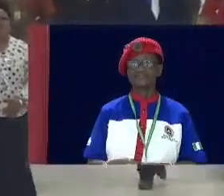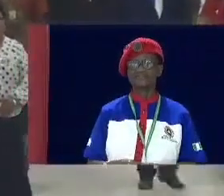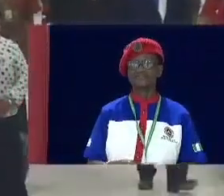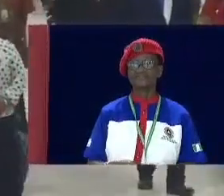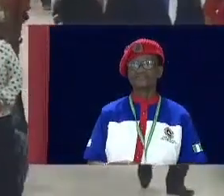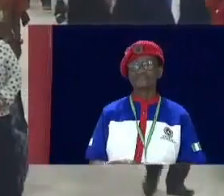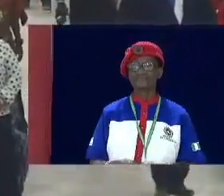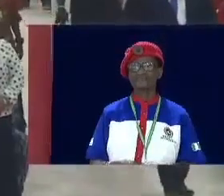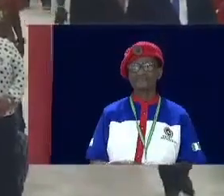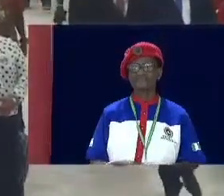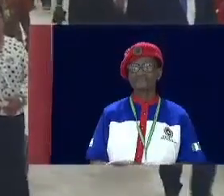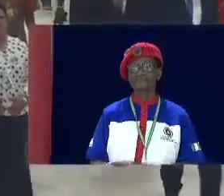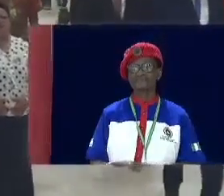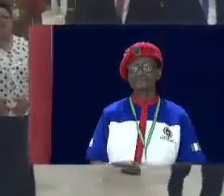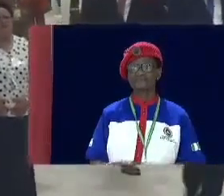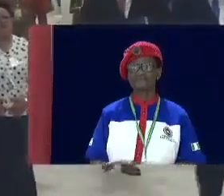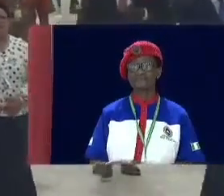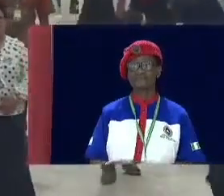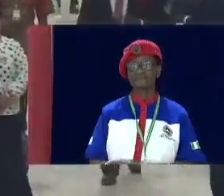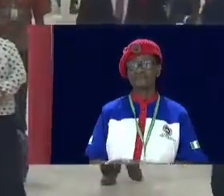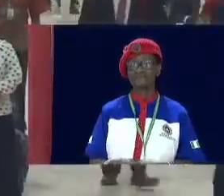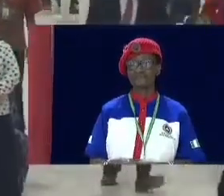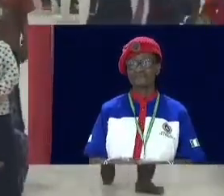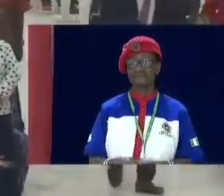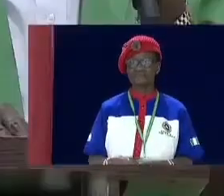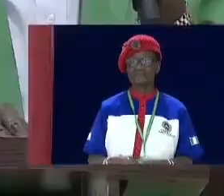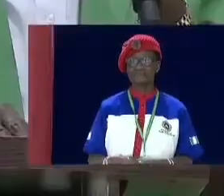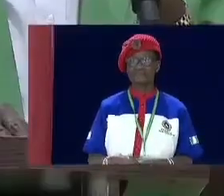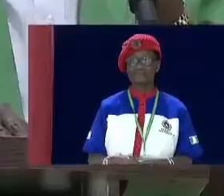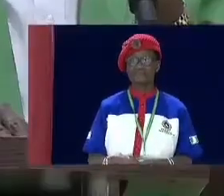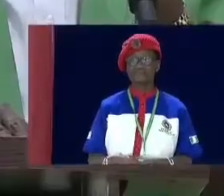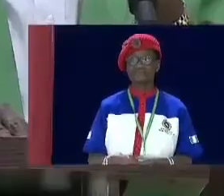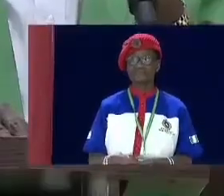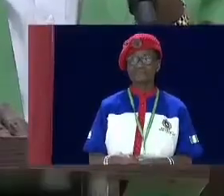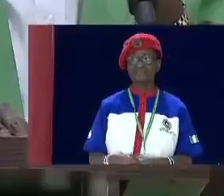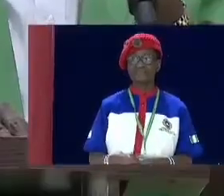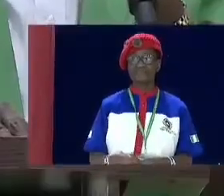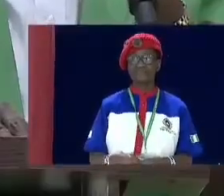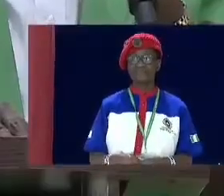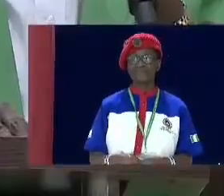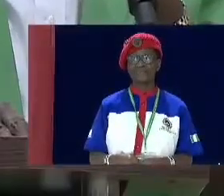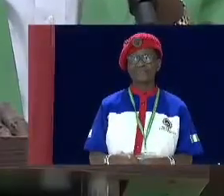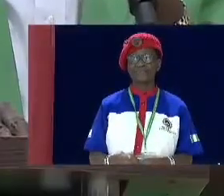Iwo ti a o ba ti fi ami ororo kan ori re ki hallelujah.